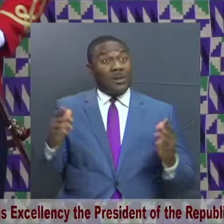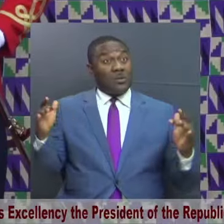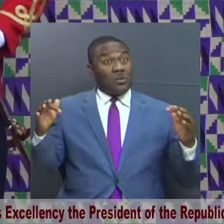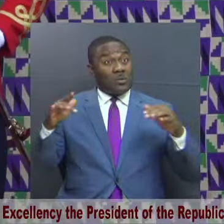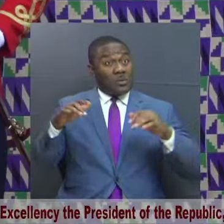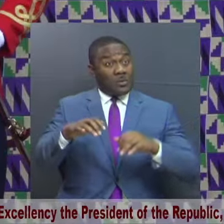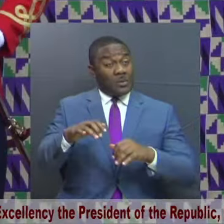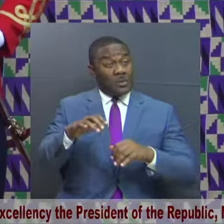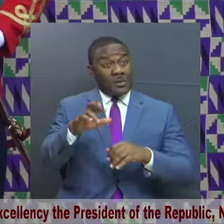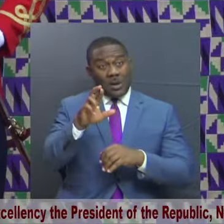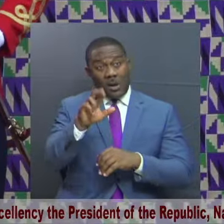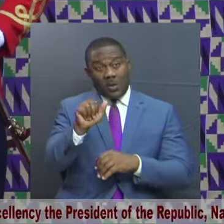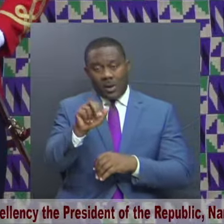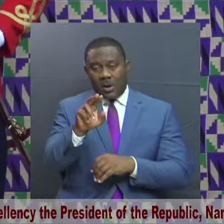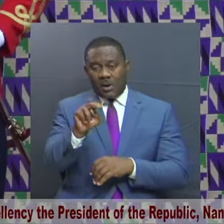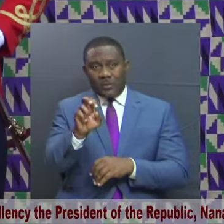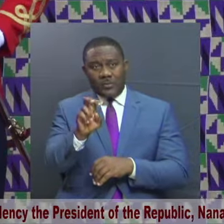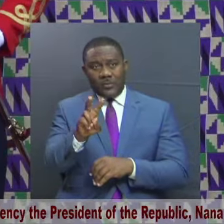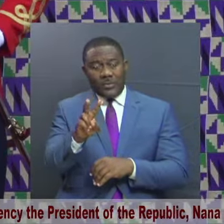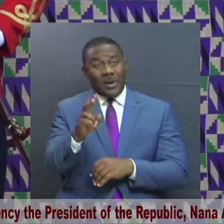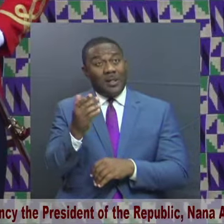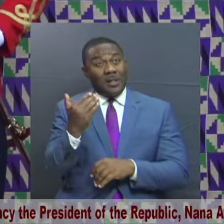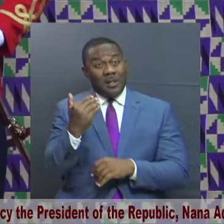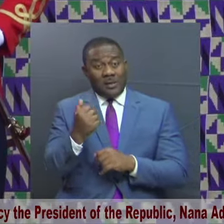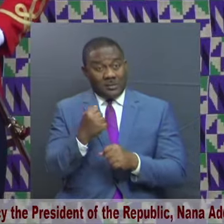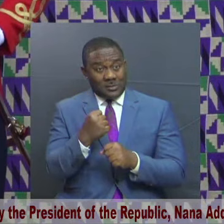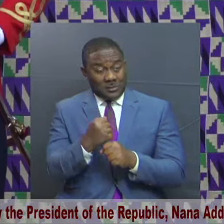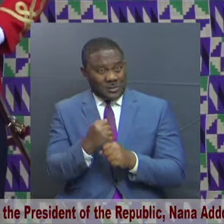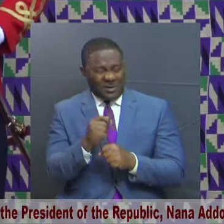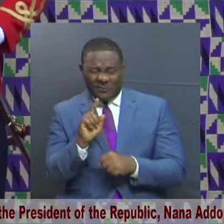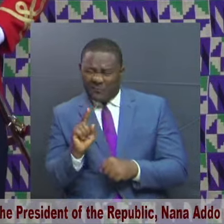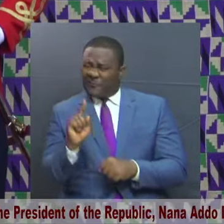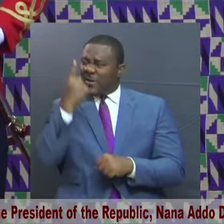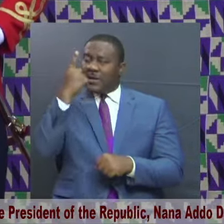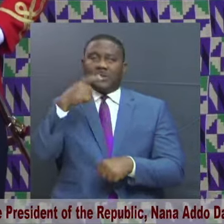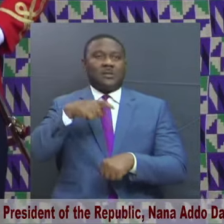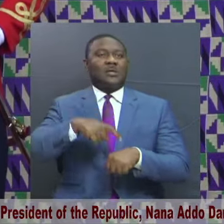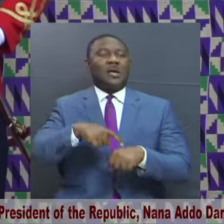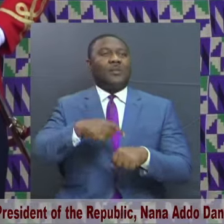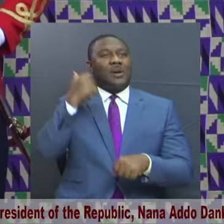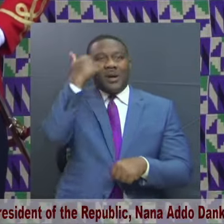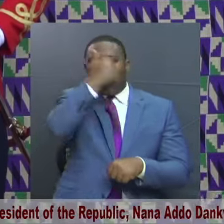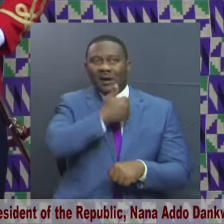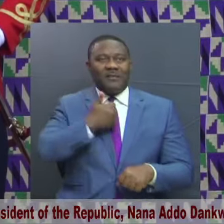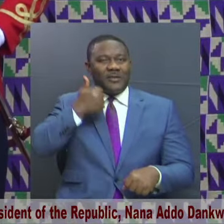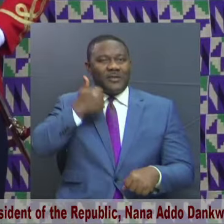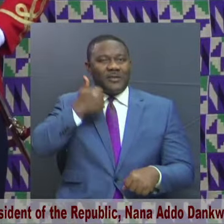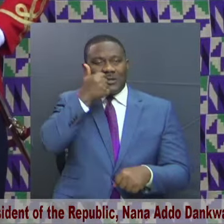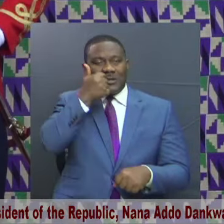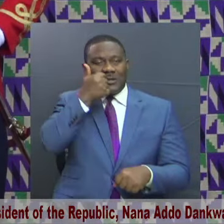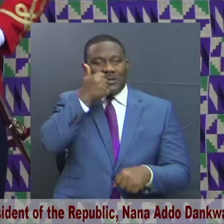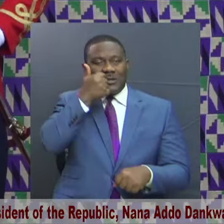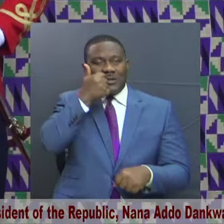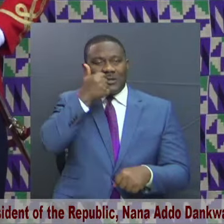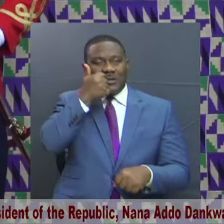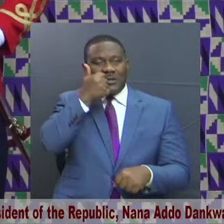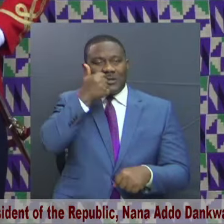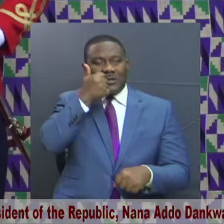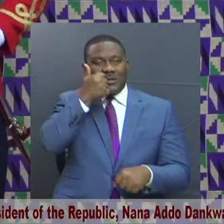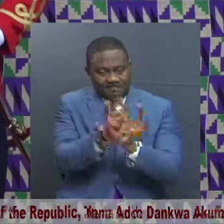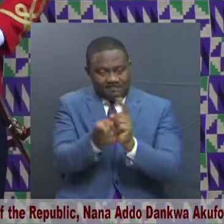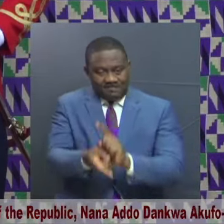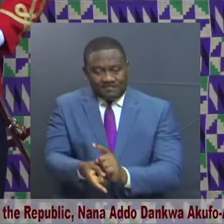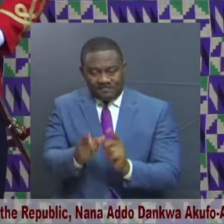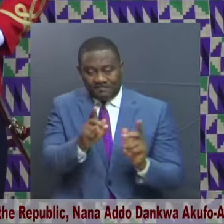in arra in November last year the first of its kind in Africa our energy transition plan